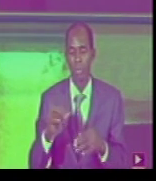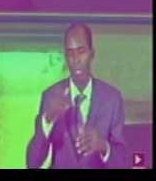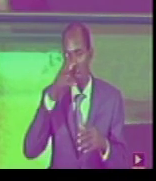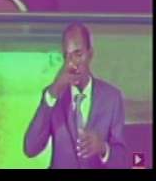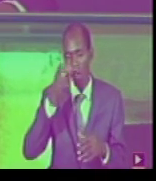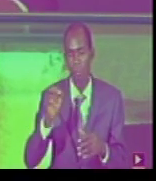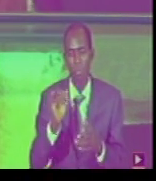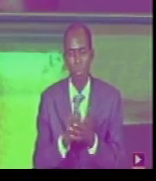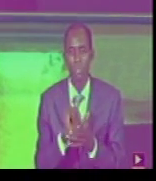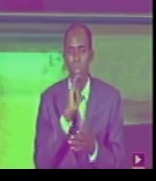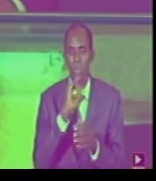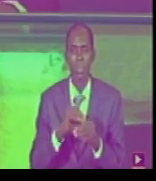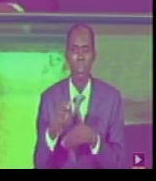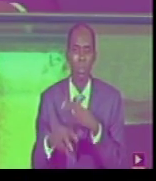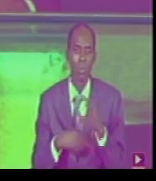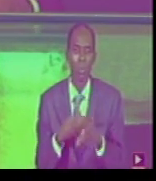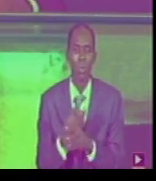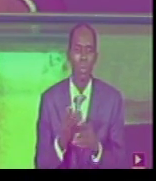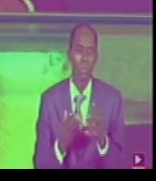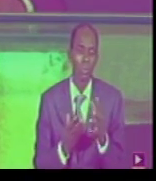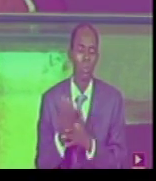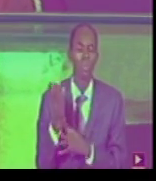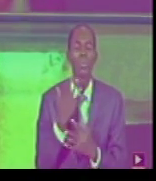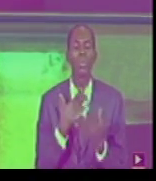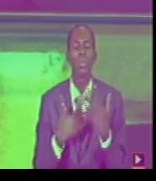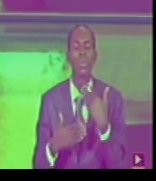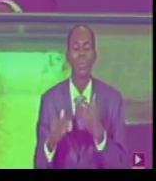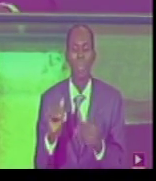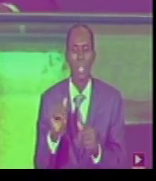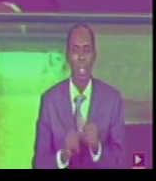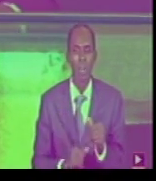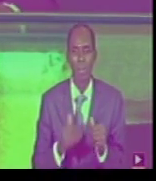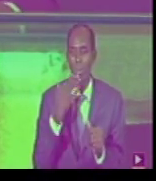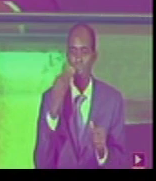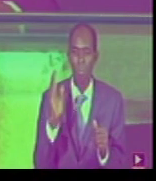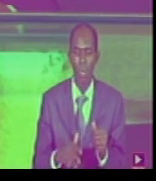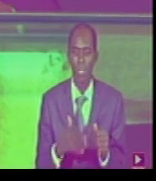world through lust. Every bad thing in your